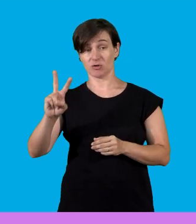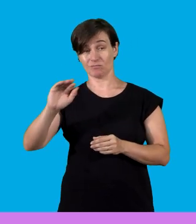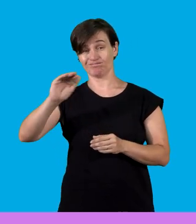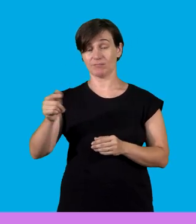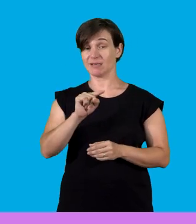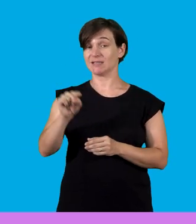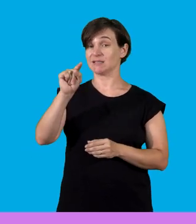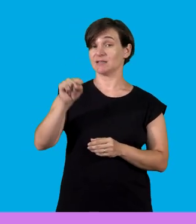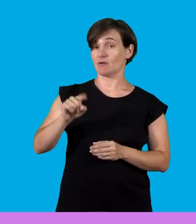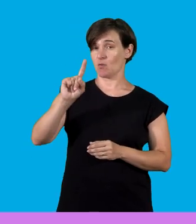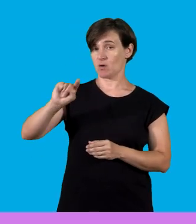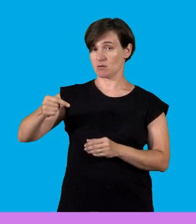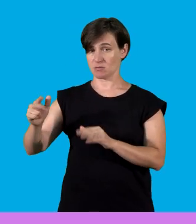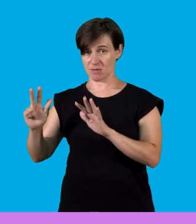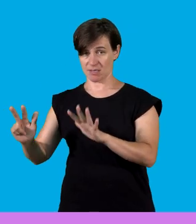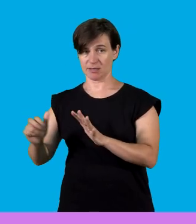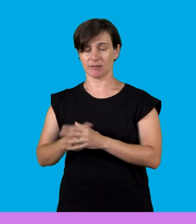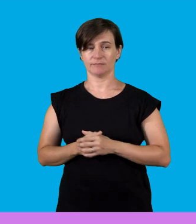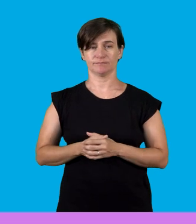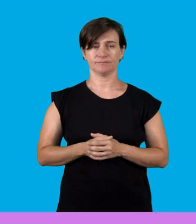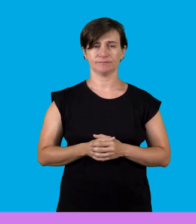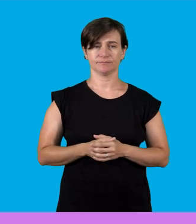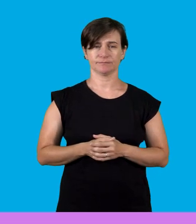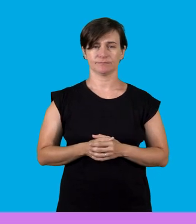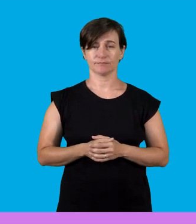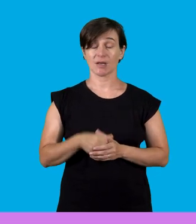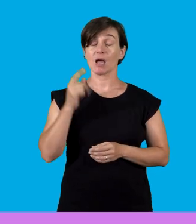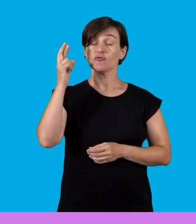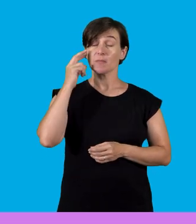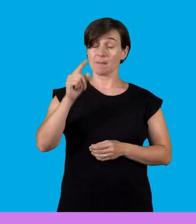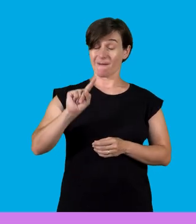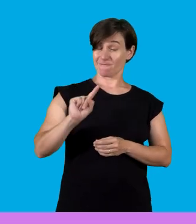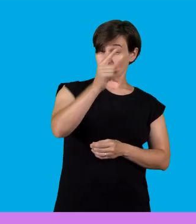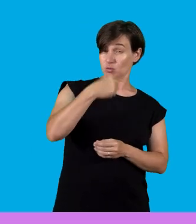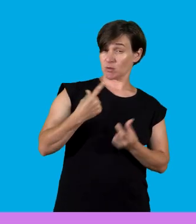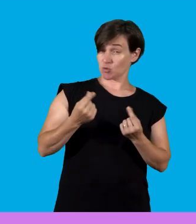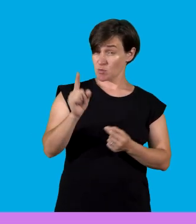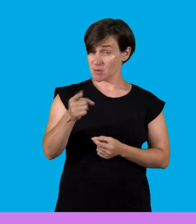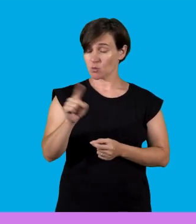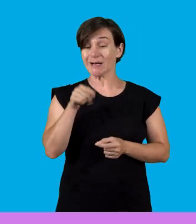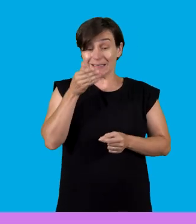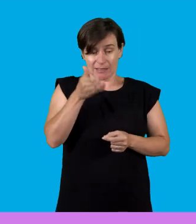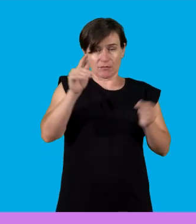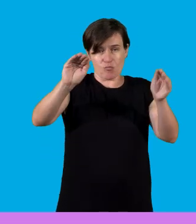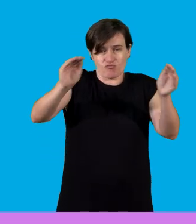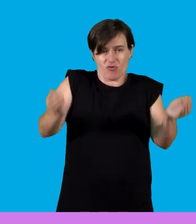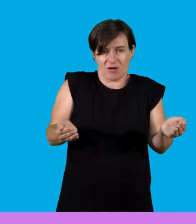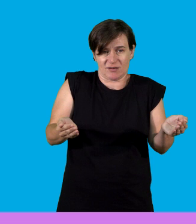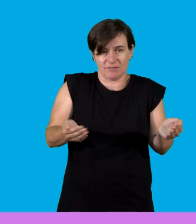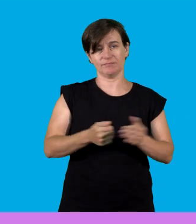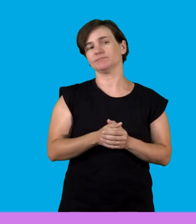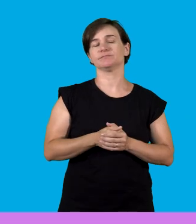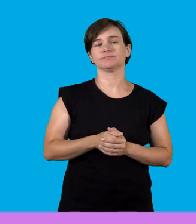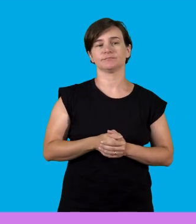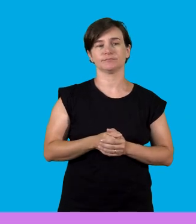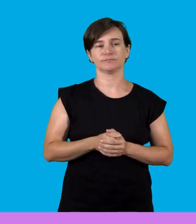by 1.8. Now remember, both must first do the bracket, right? And then the division. And then